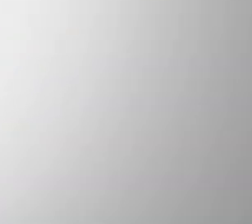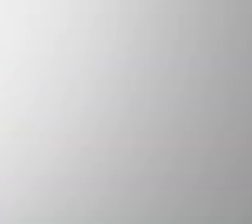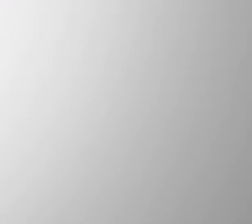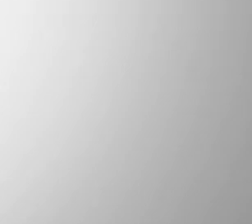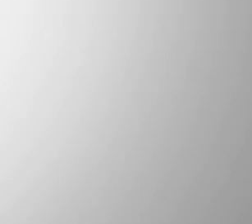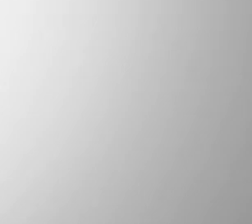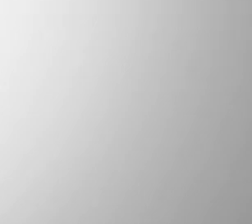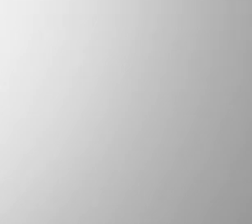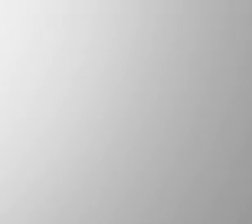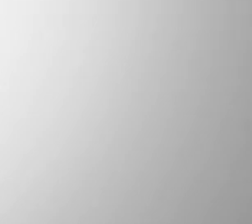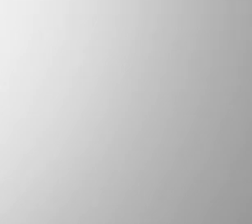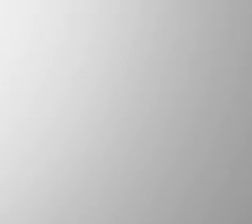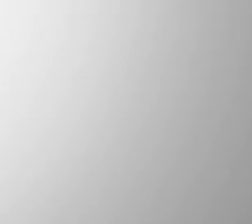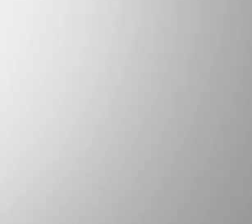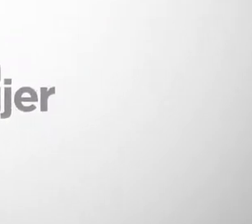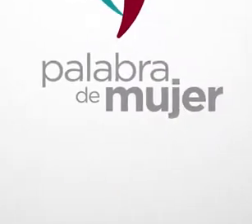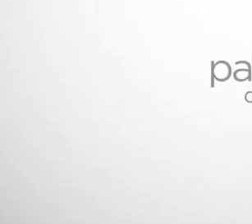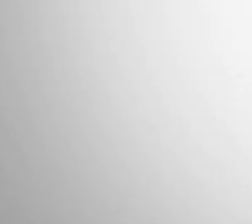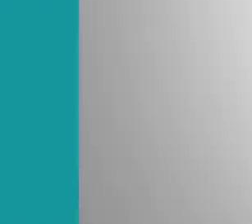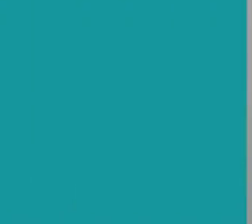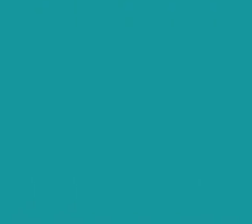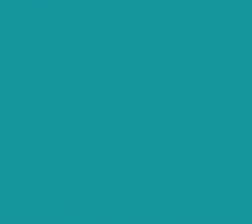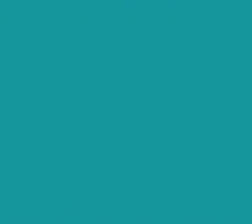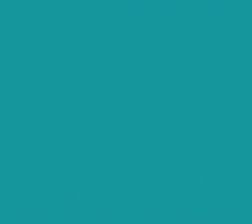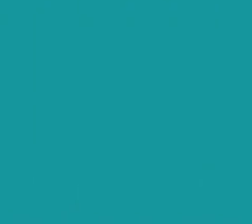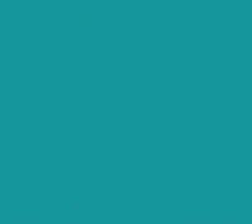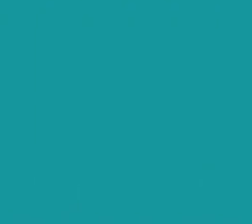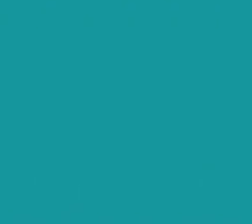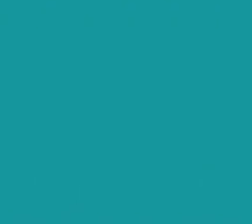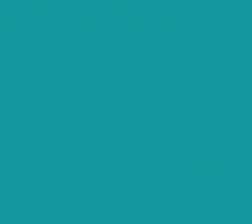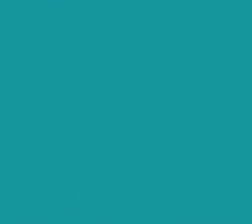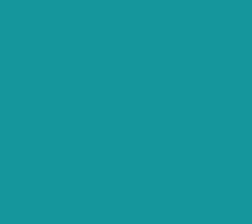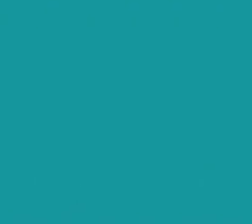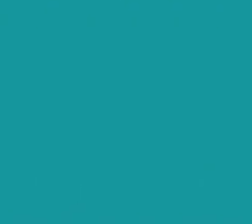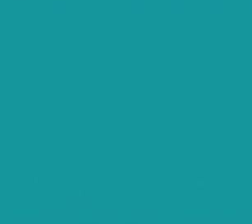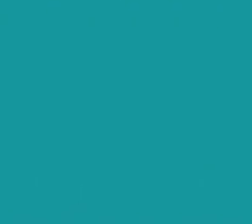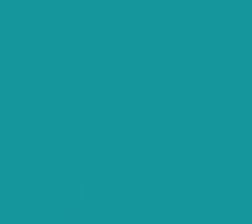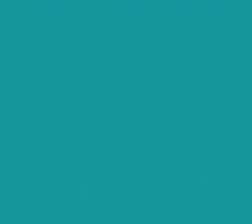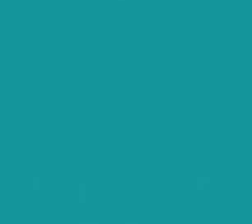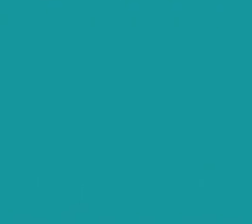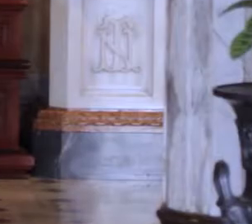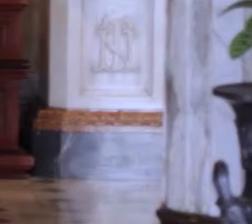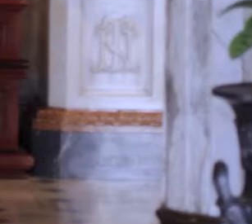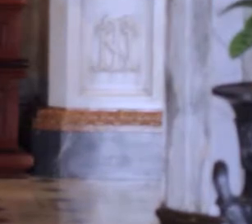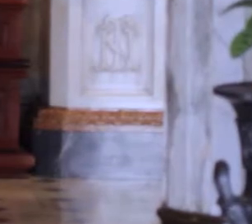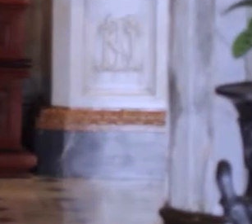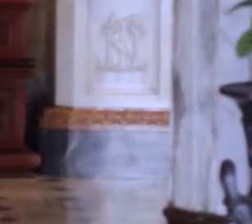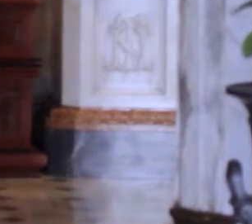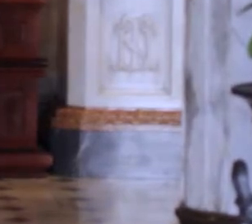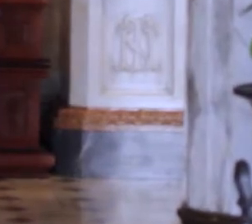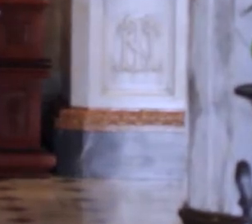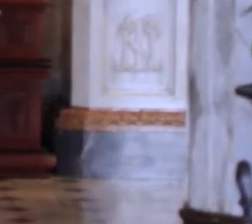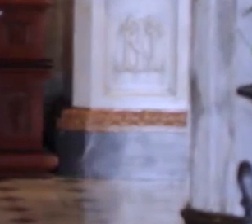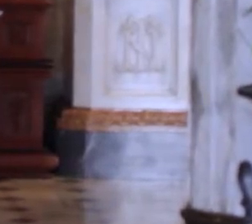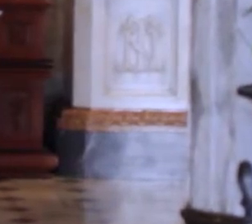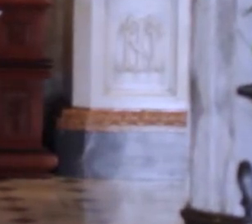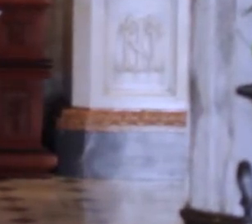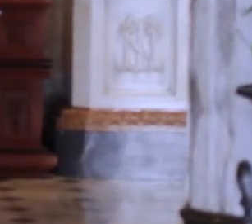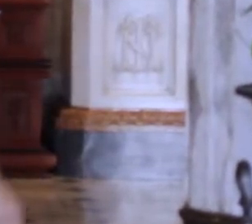Oh, I've been getting so much sleep.